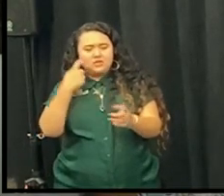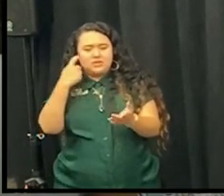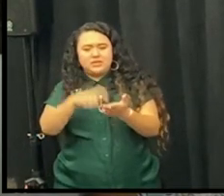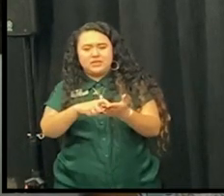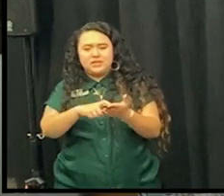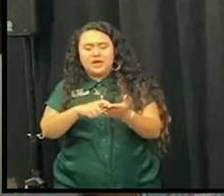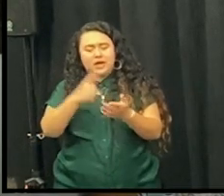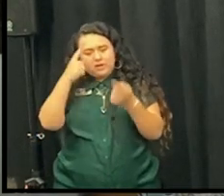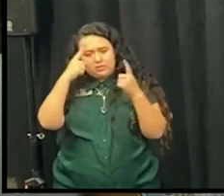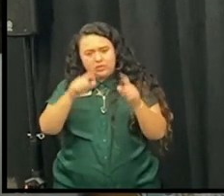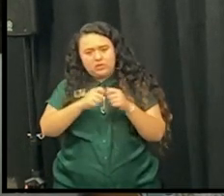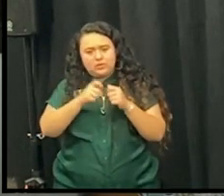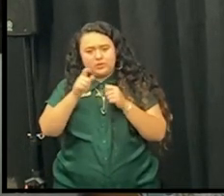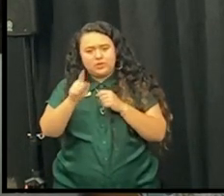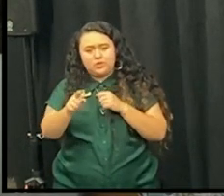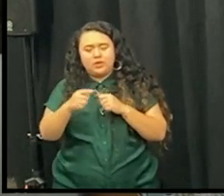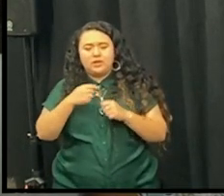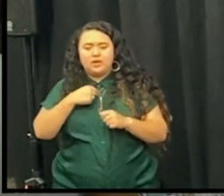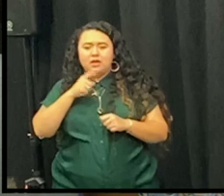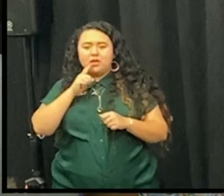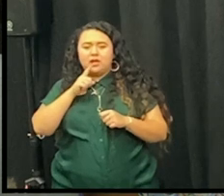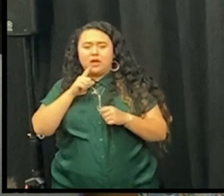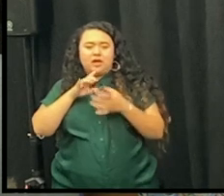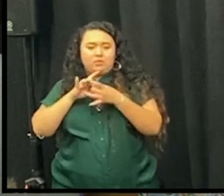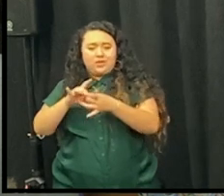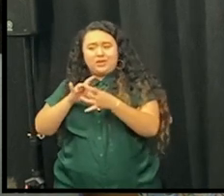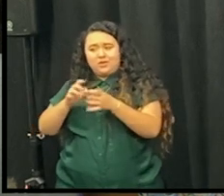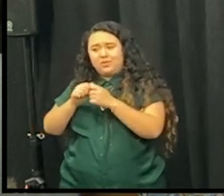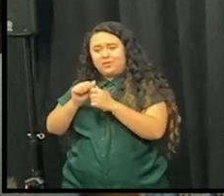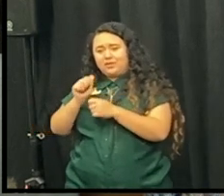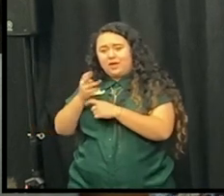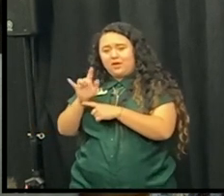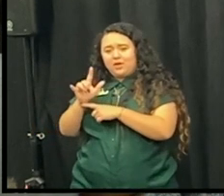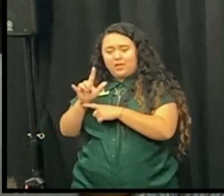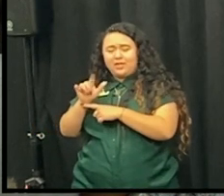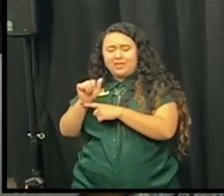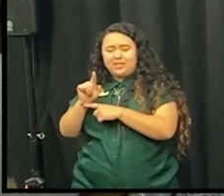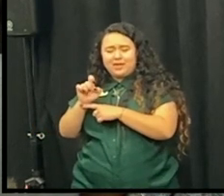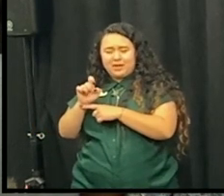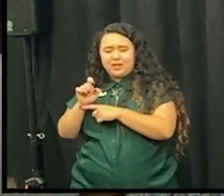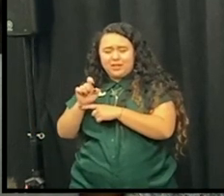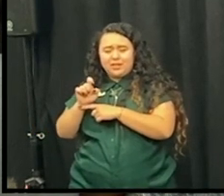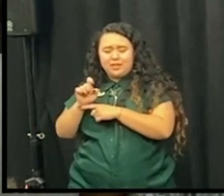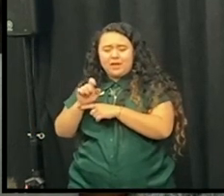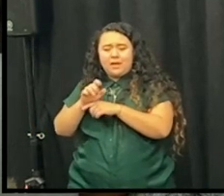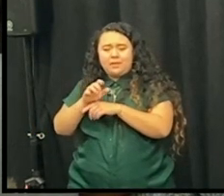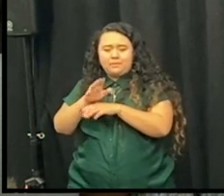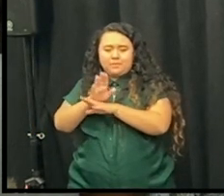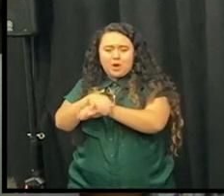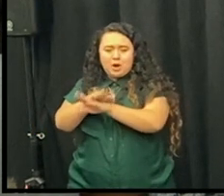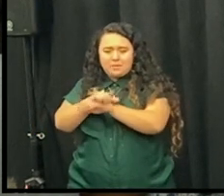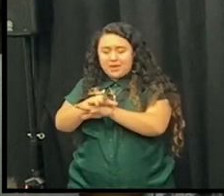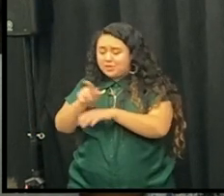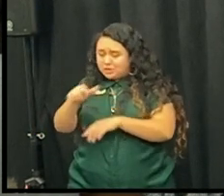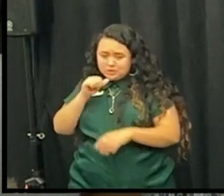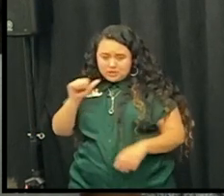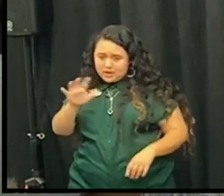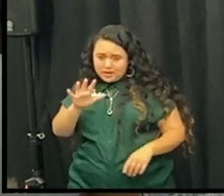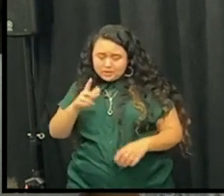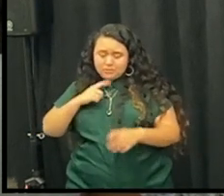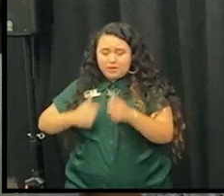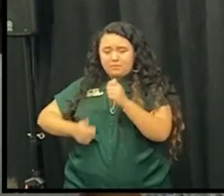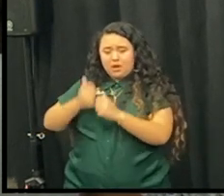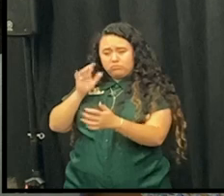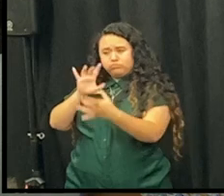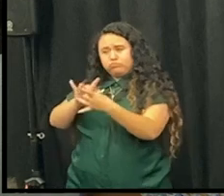you. Like I relate to Ariel in Little Mermaid, like the most, you know, she's not Asian, but like I totally,